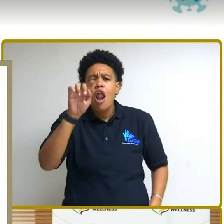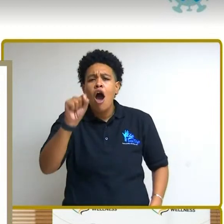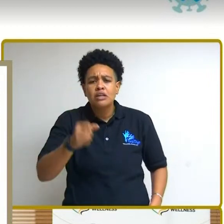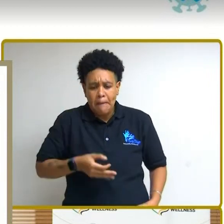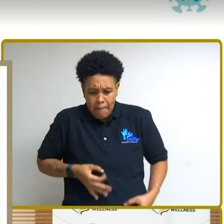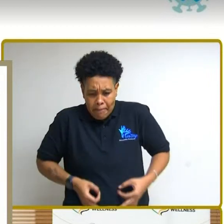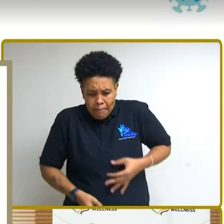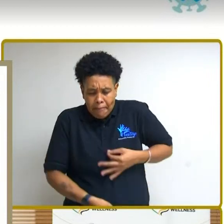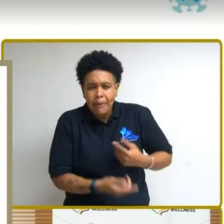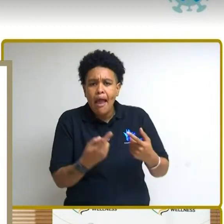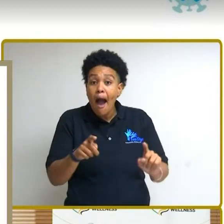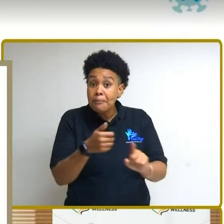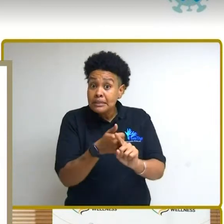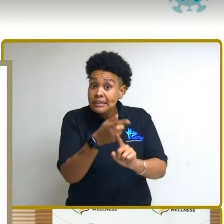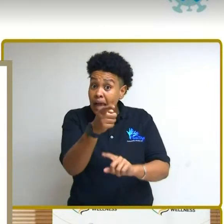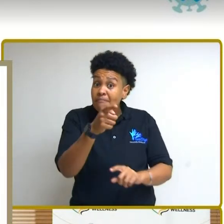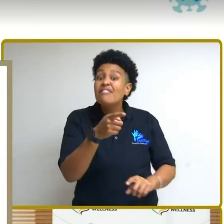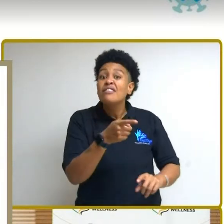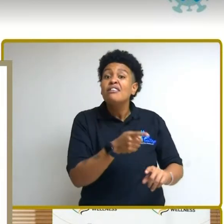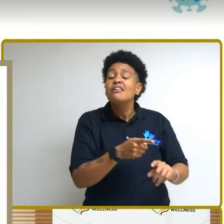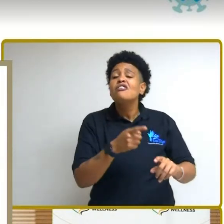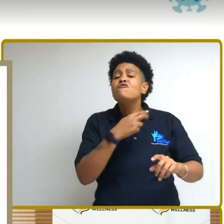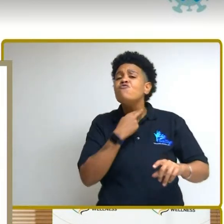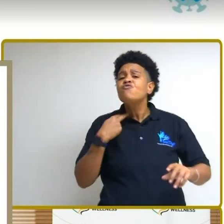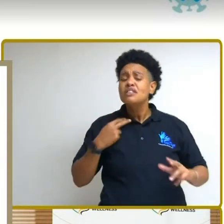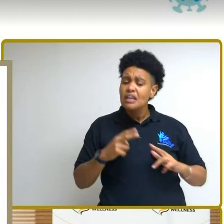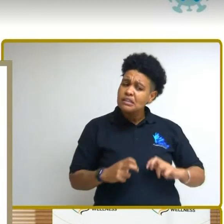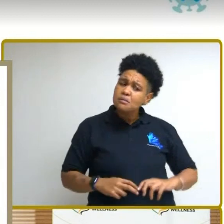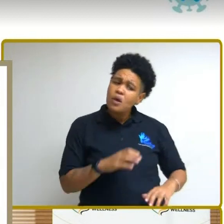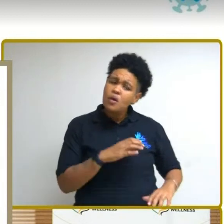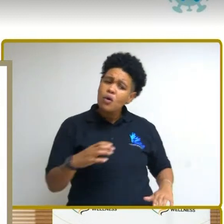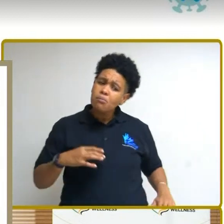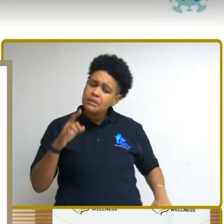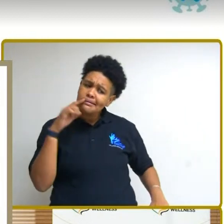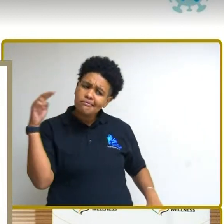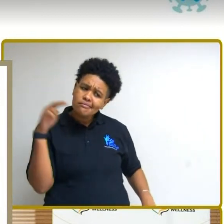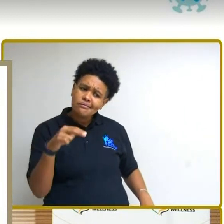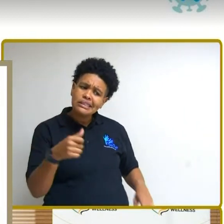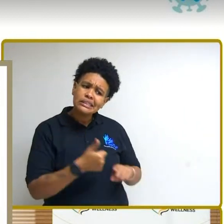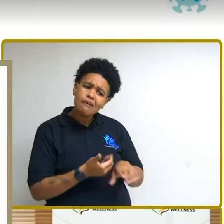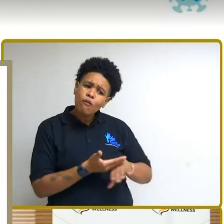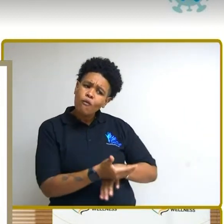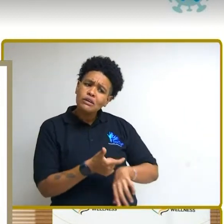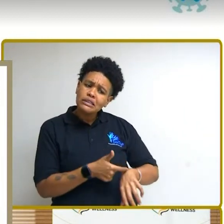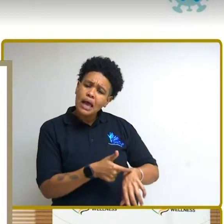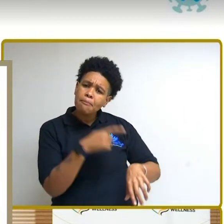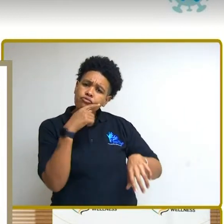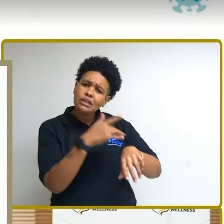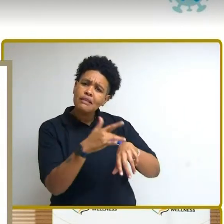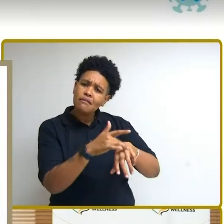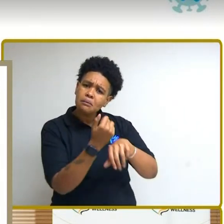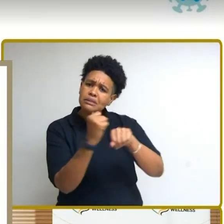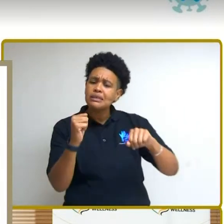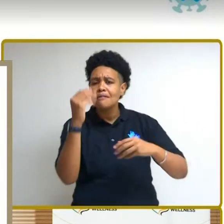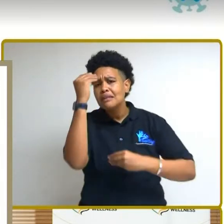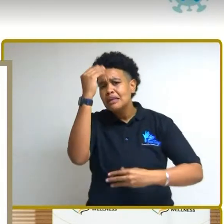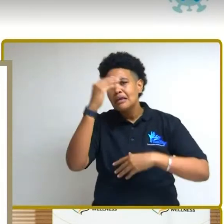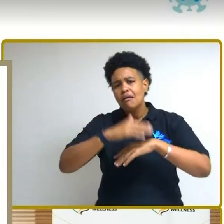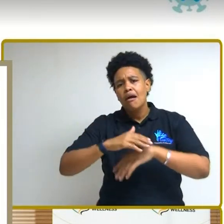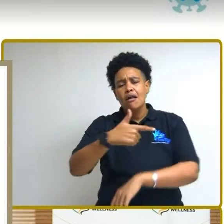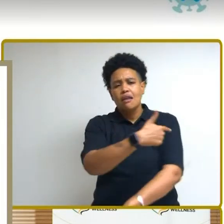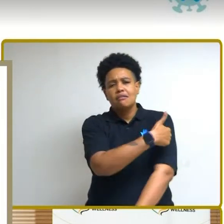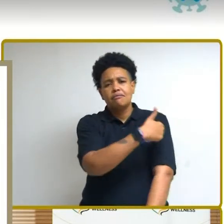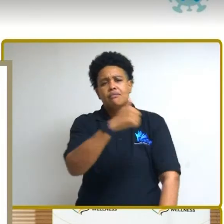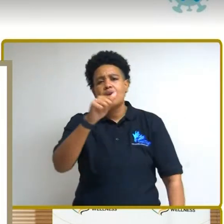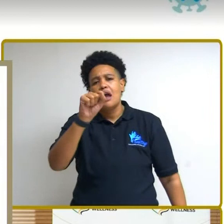Committee, PRAC, of the European medical agencies have been assessing over time the available safety data on the AstraZeneca